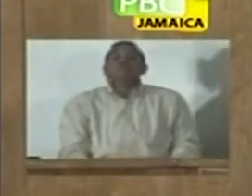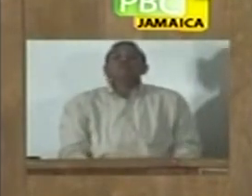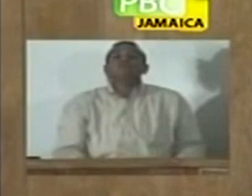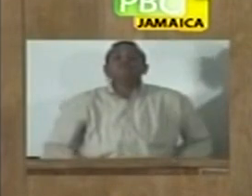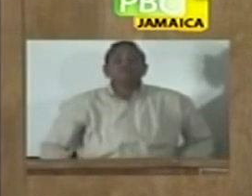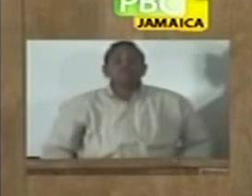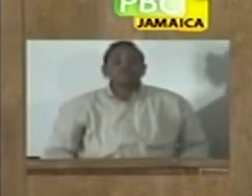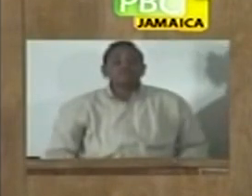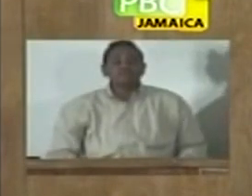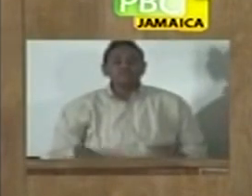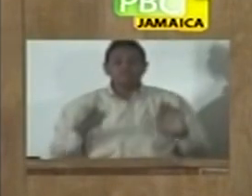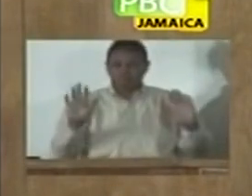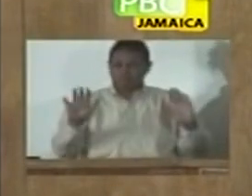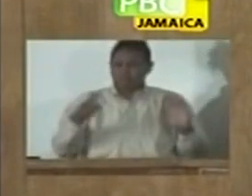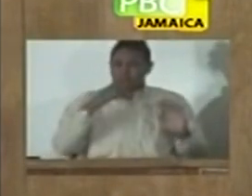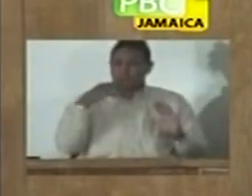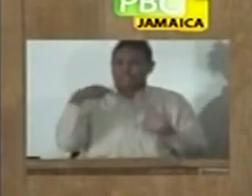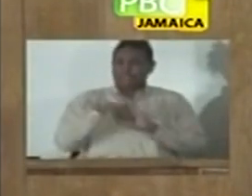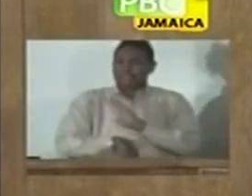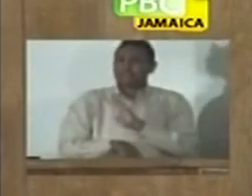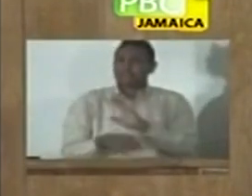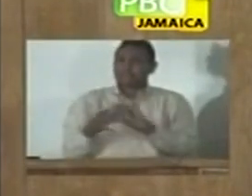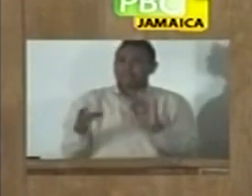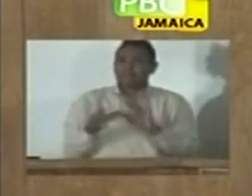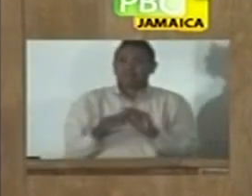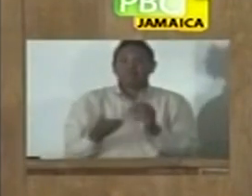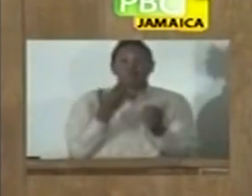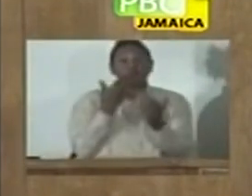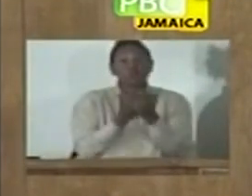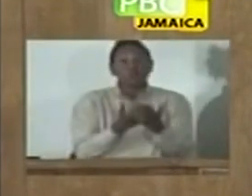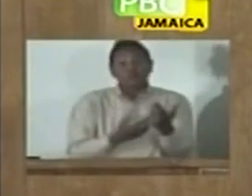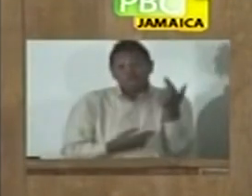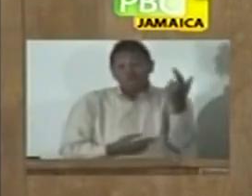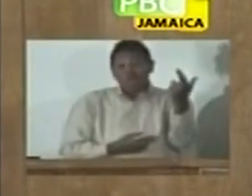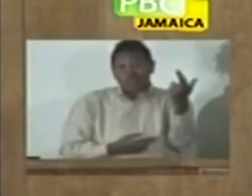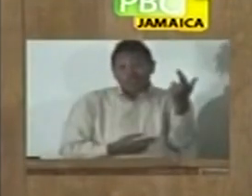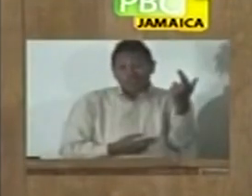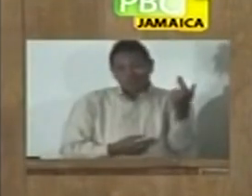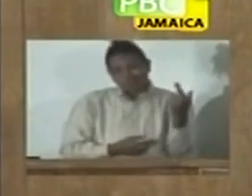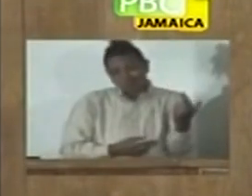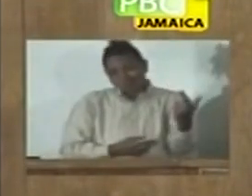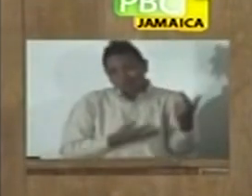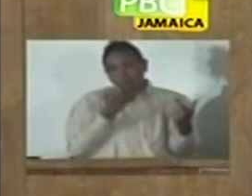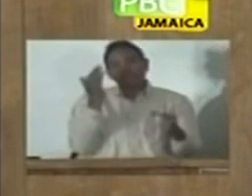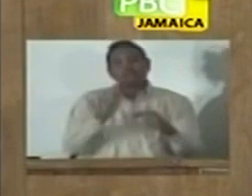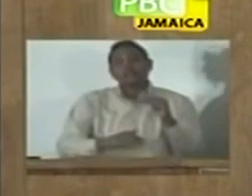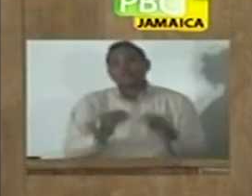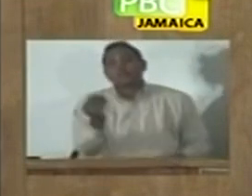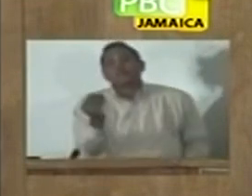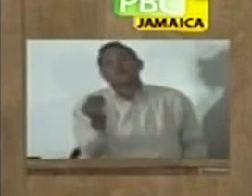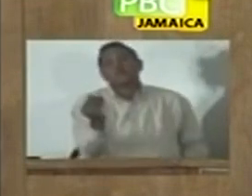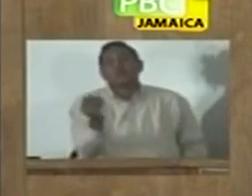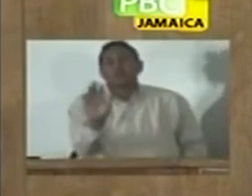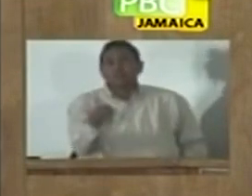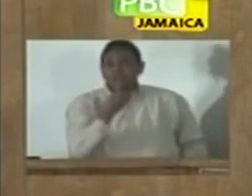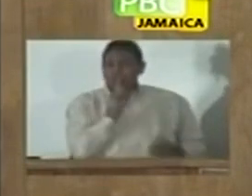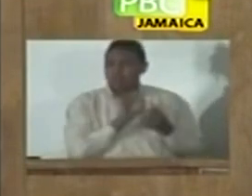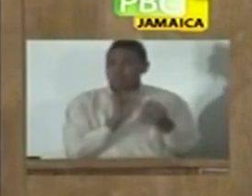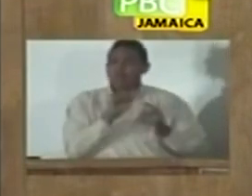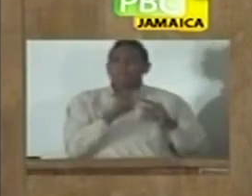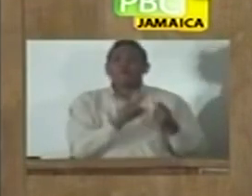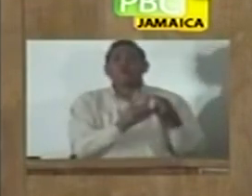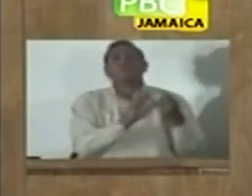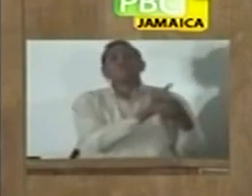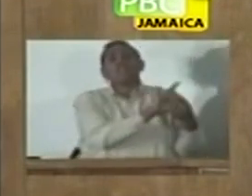Very profound. Good friend, better than pocket money. He was speaking about the